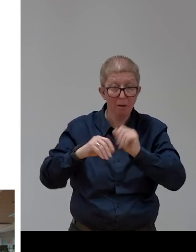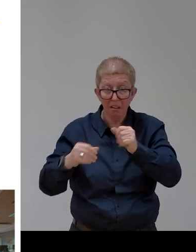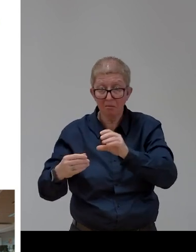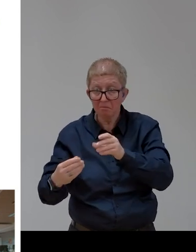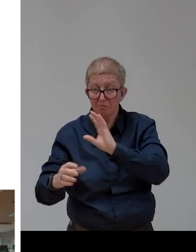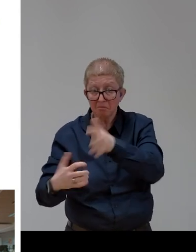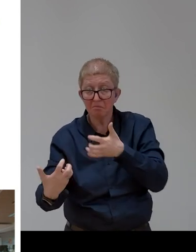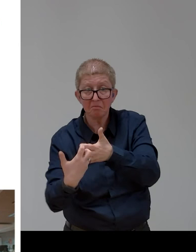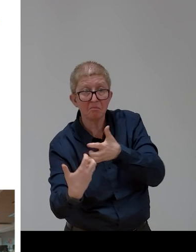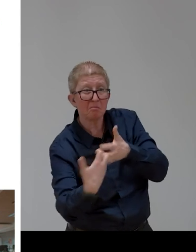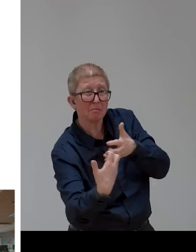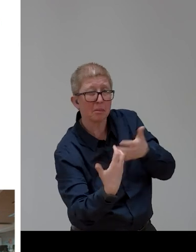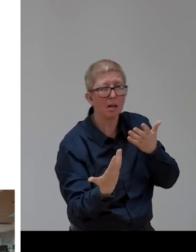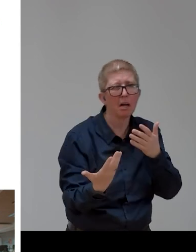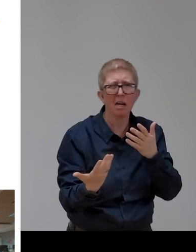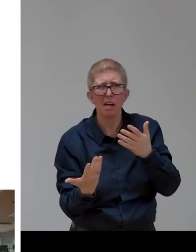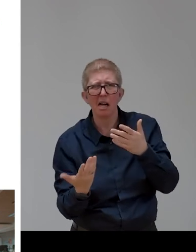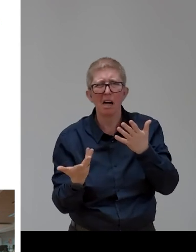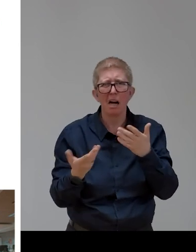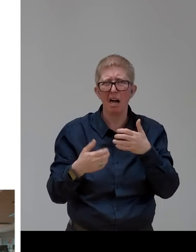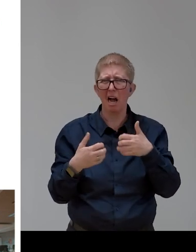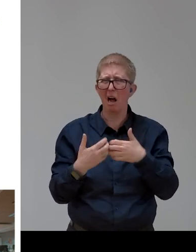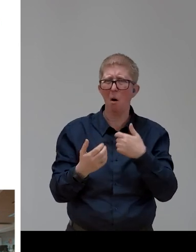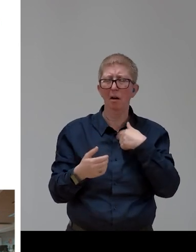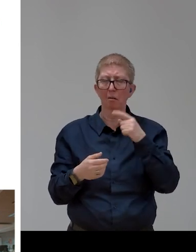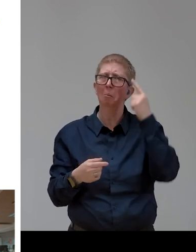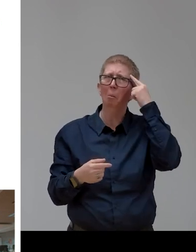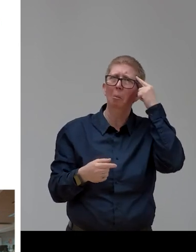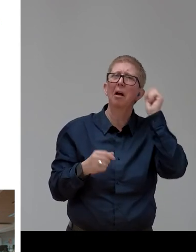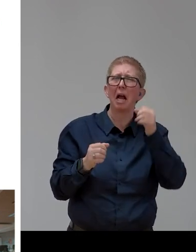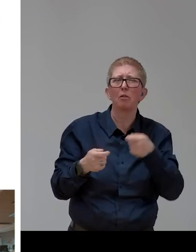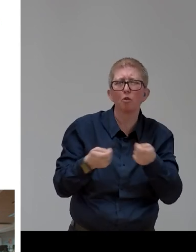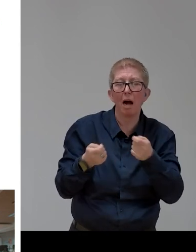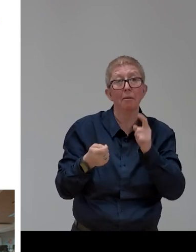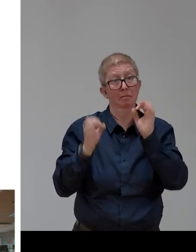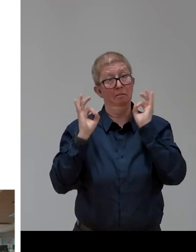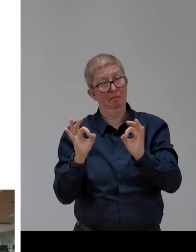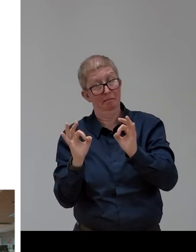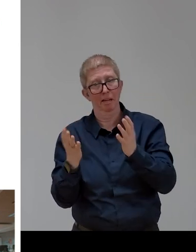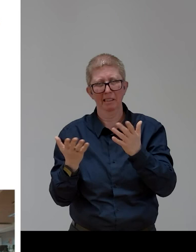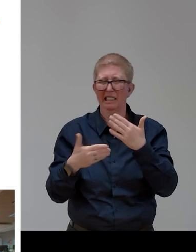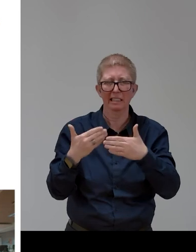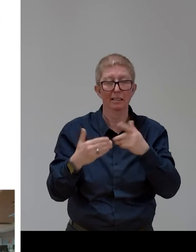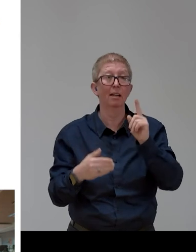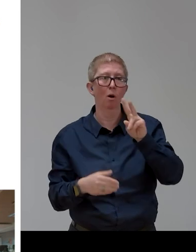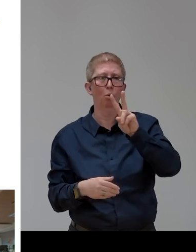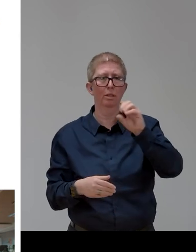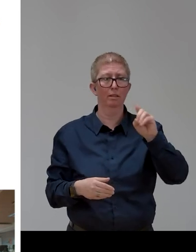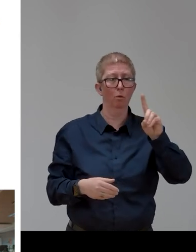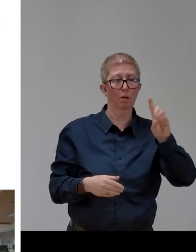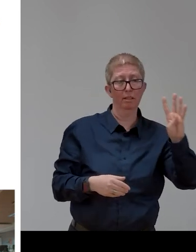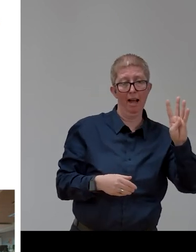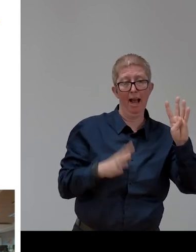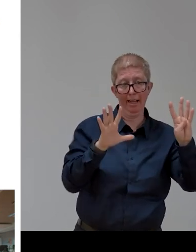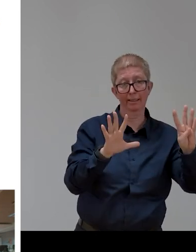in parametrized designs, which allow us to create 8 different designs, some of them printable with